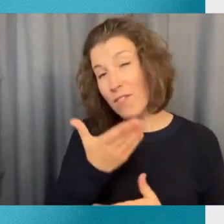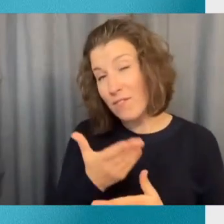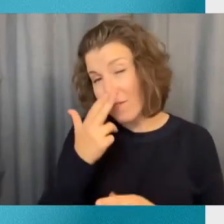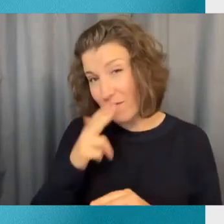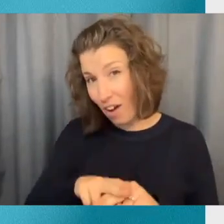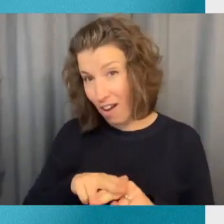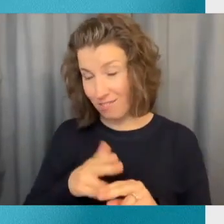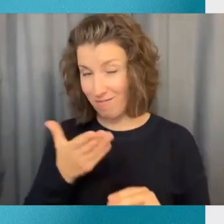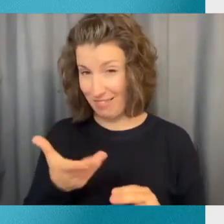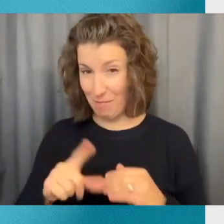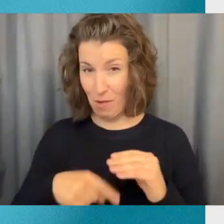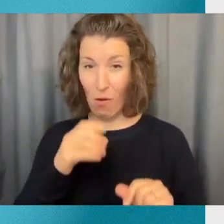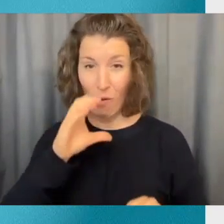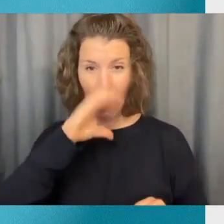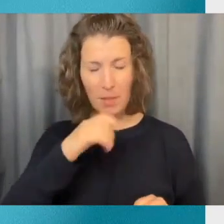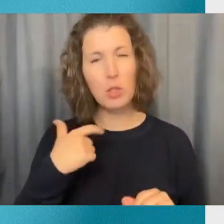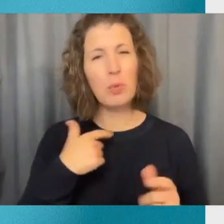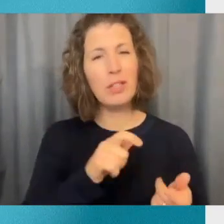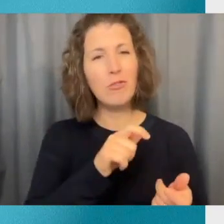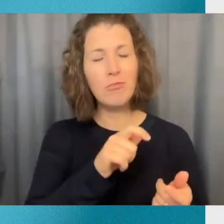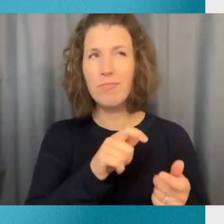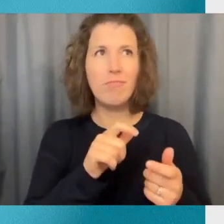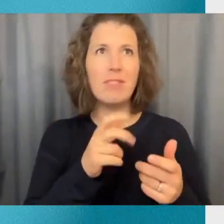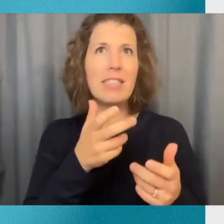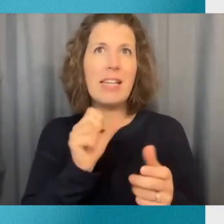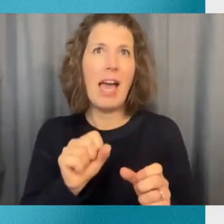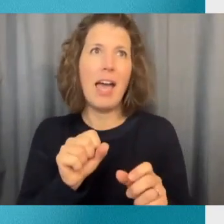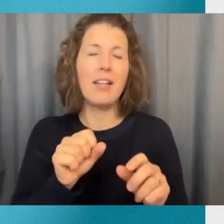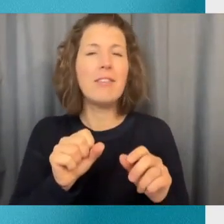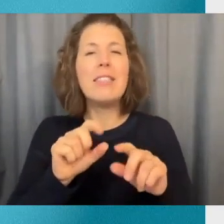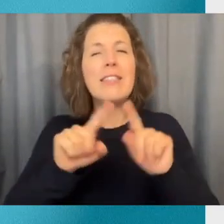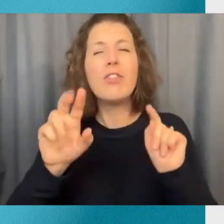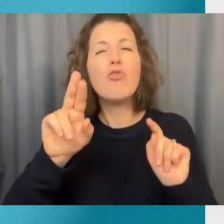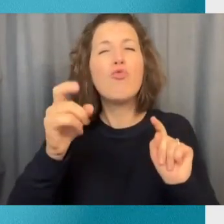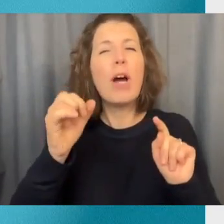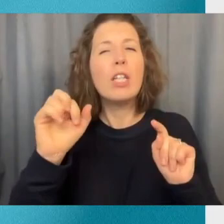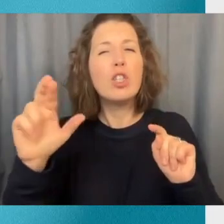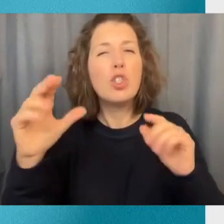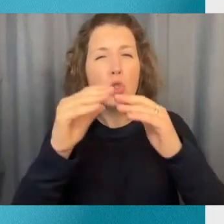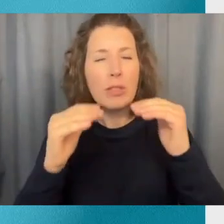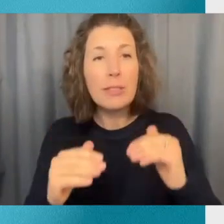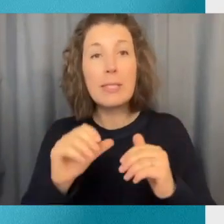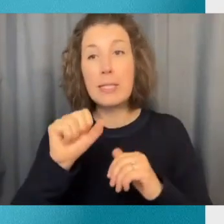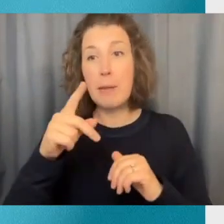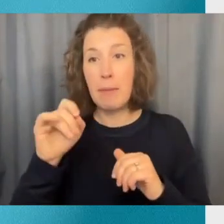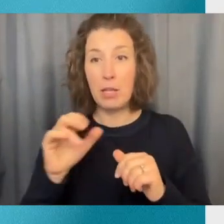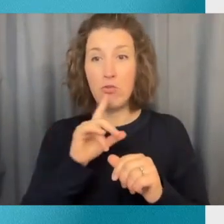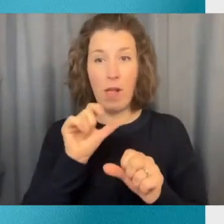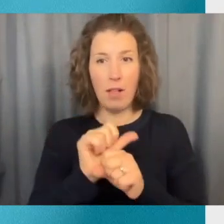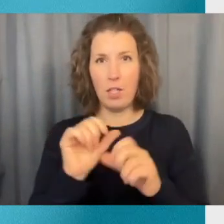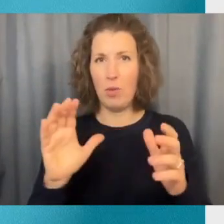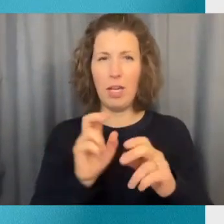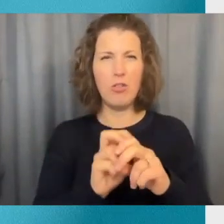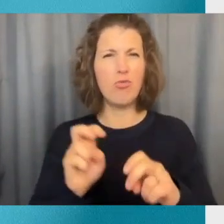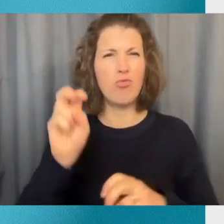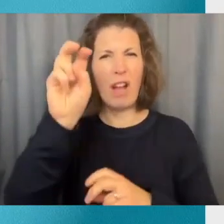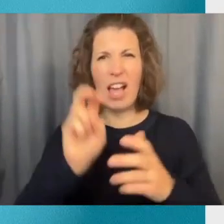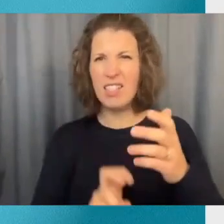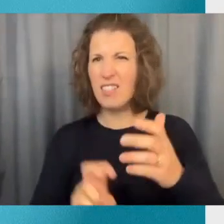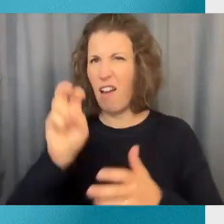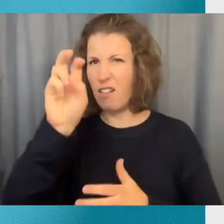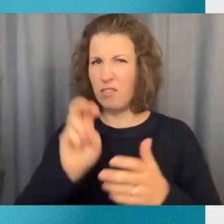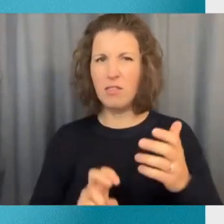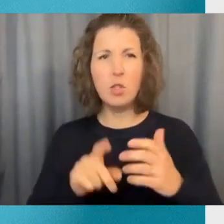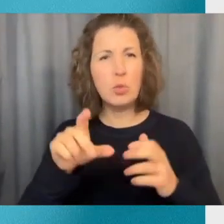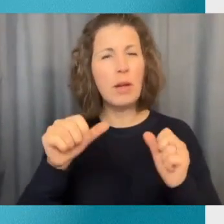we transcend all registers. We can transcend time, we can transcend space, reality, all of that. So you could actually have an